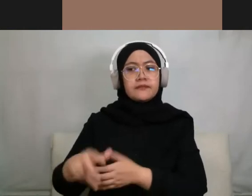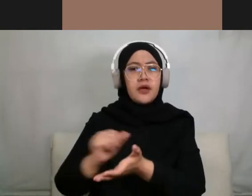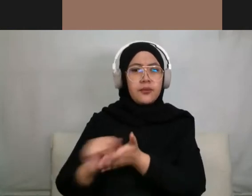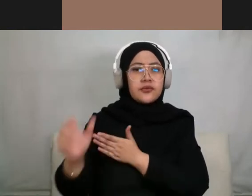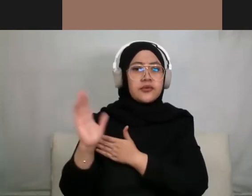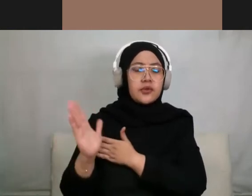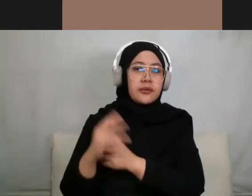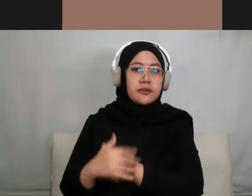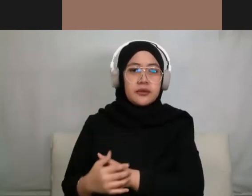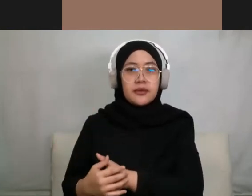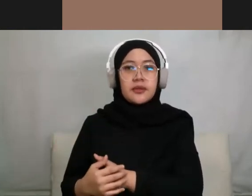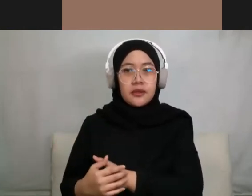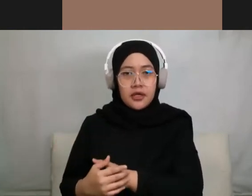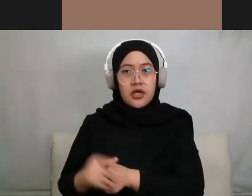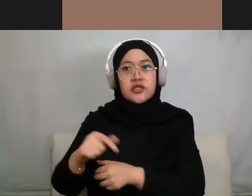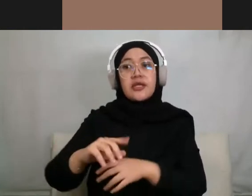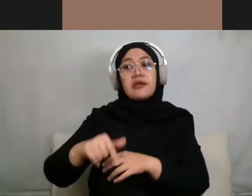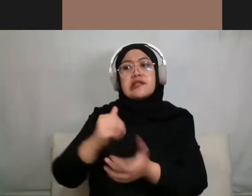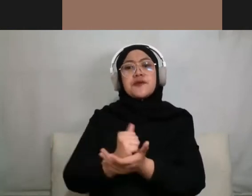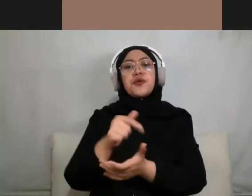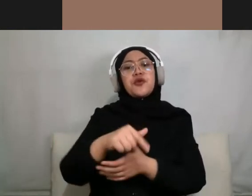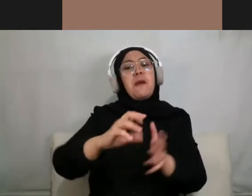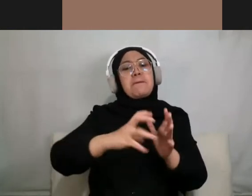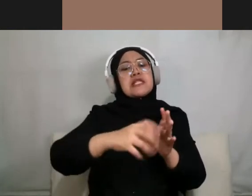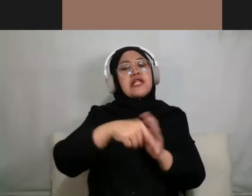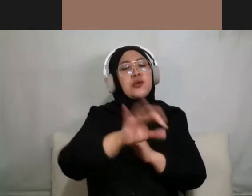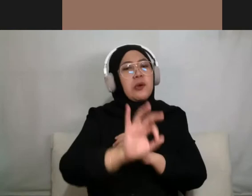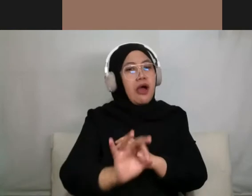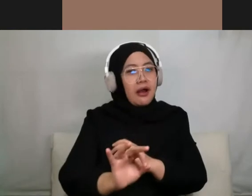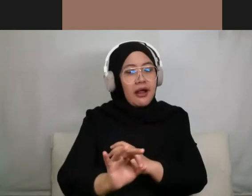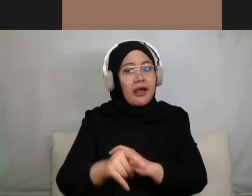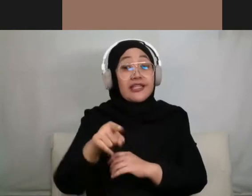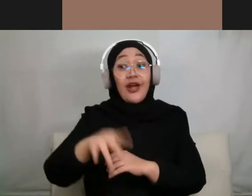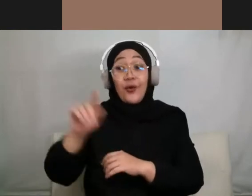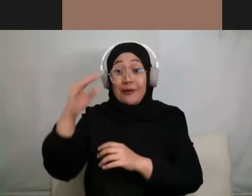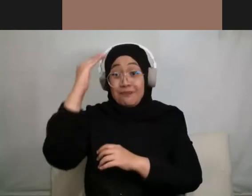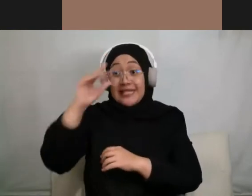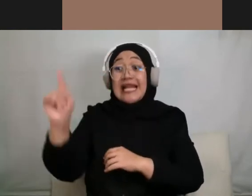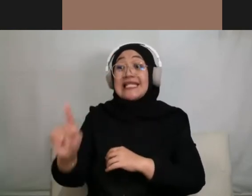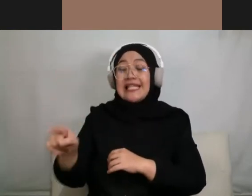there, the gearbox is not there. So what we are doing now, we have a